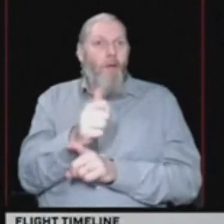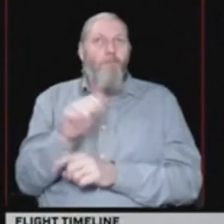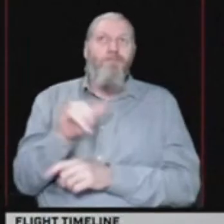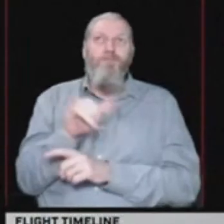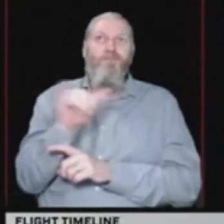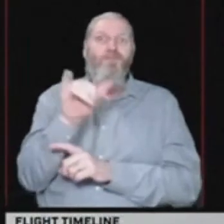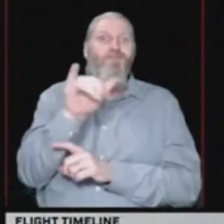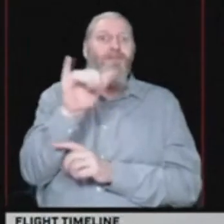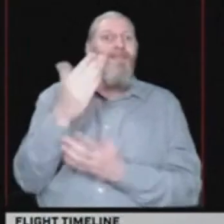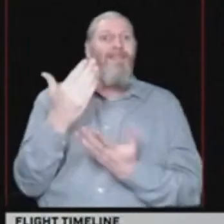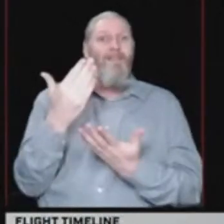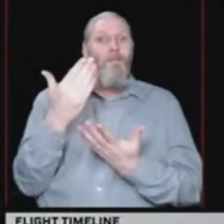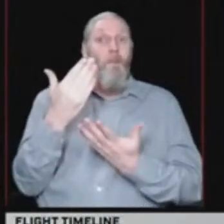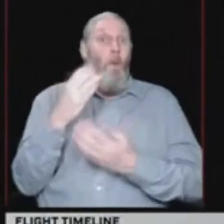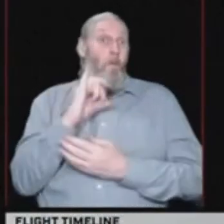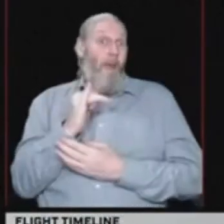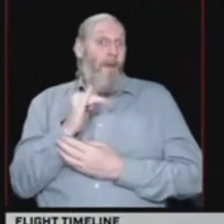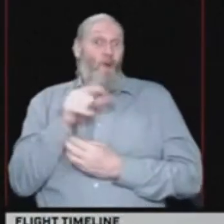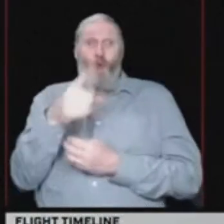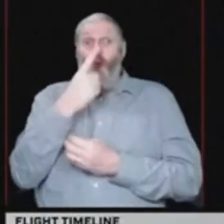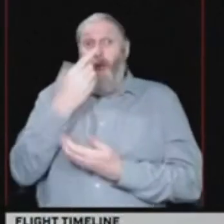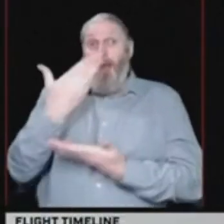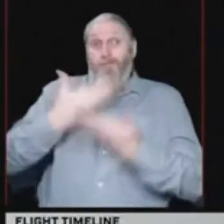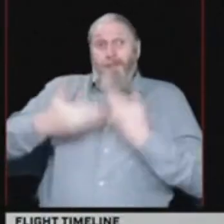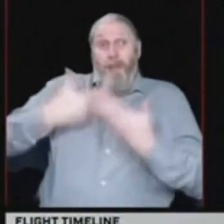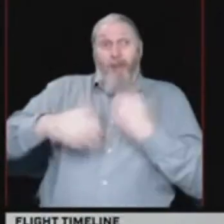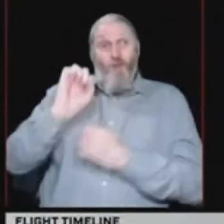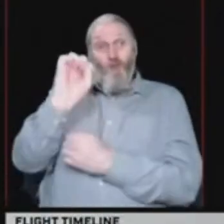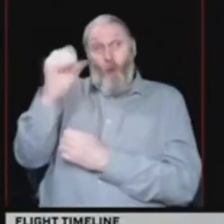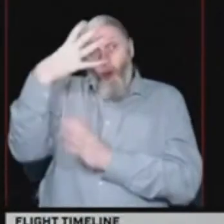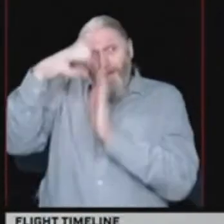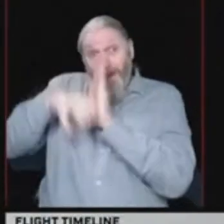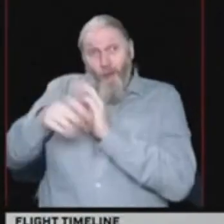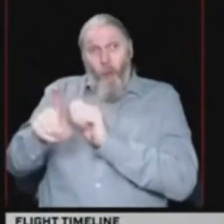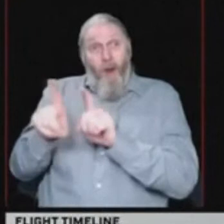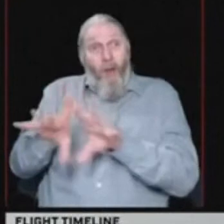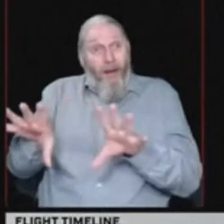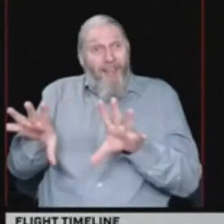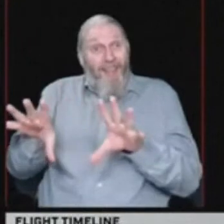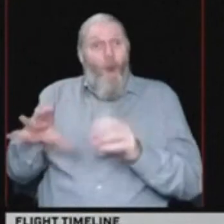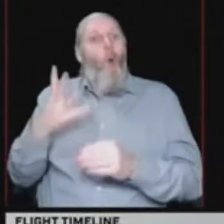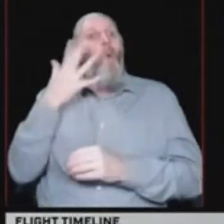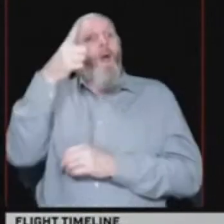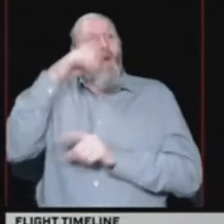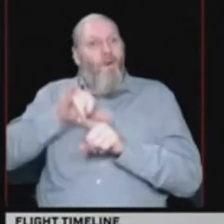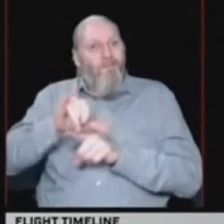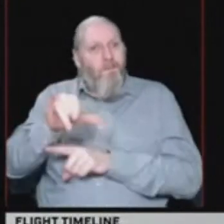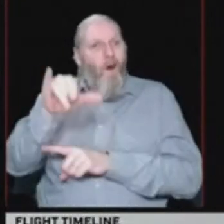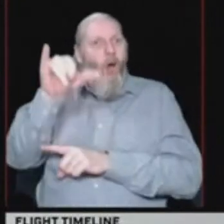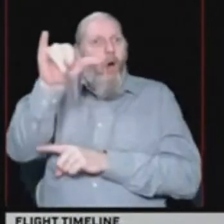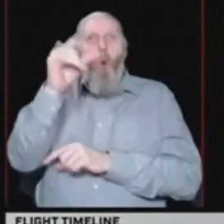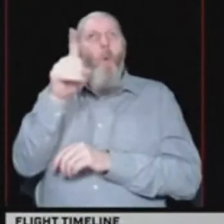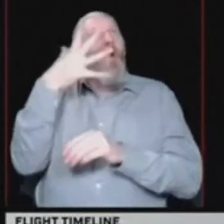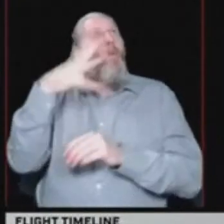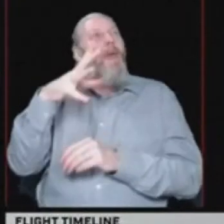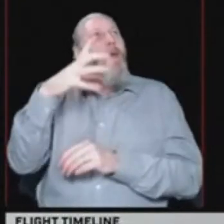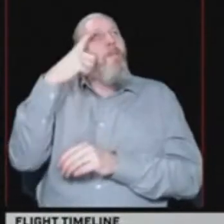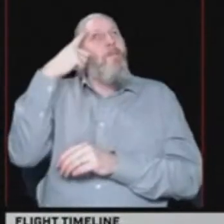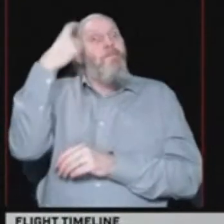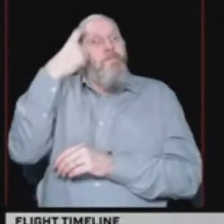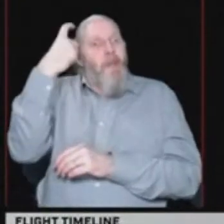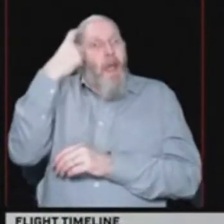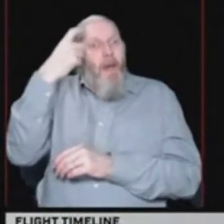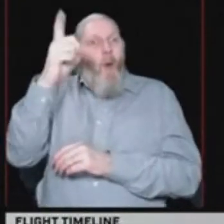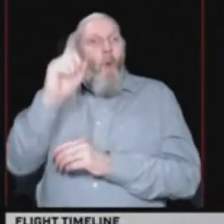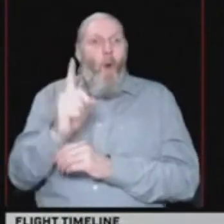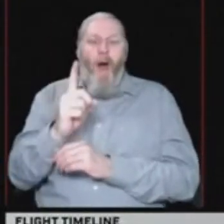Maybe you could talk a little bit about your experience as a pilot. Just what's going through your mind? Like, what is your mental state right now, and how exciting